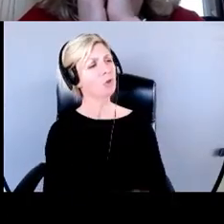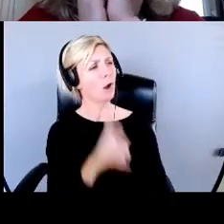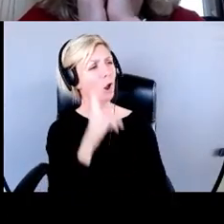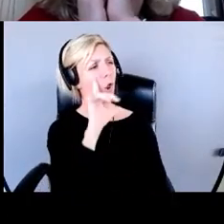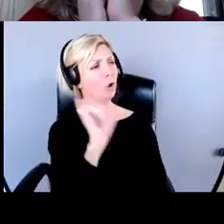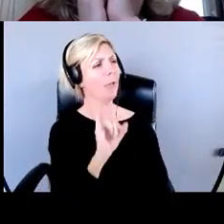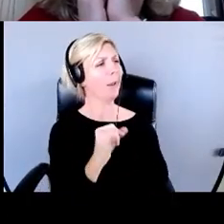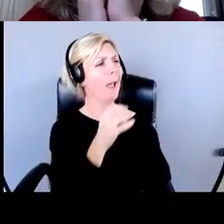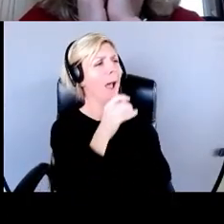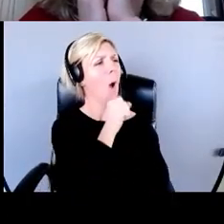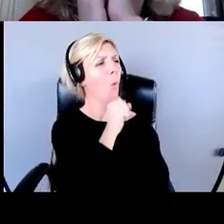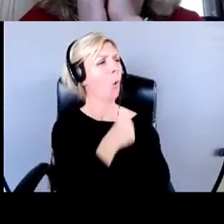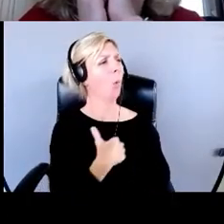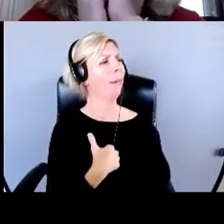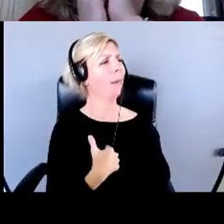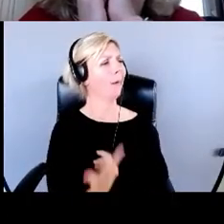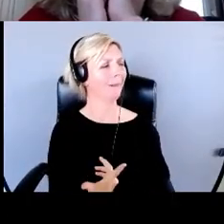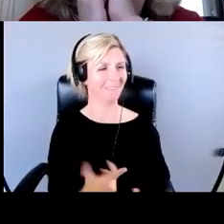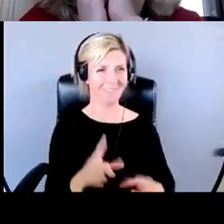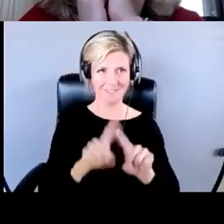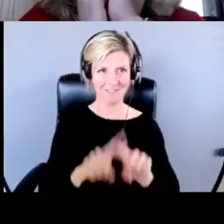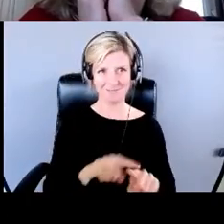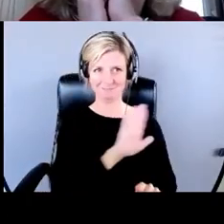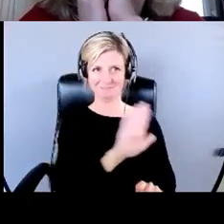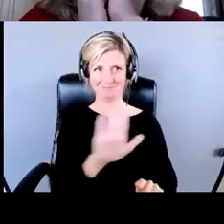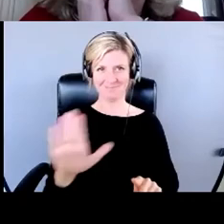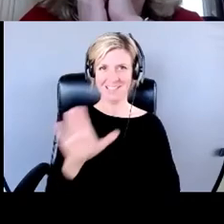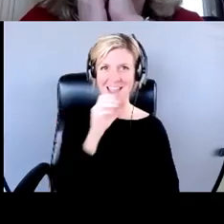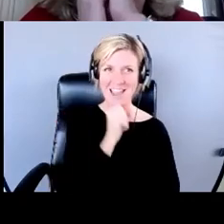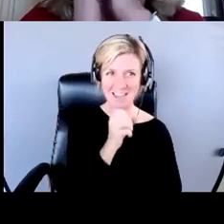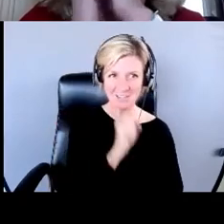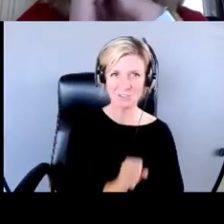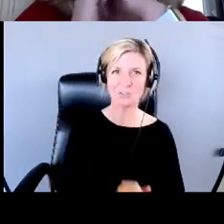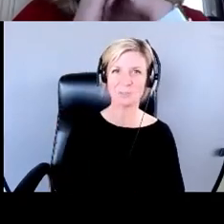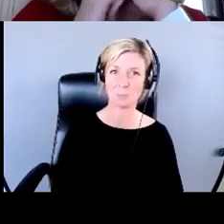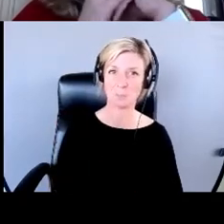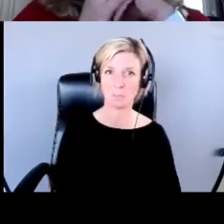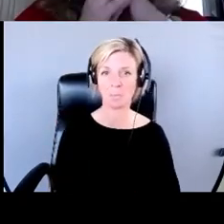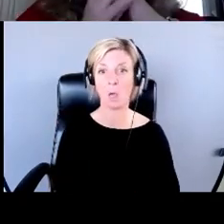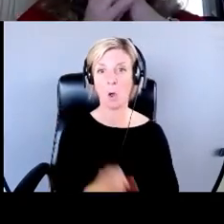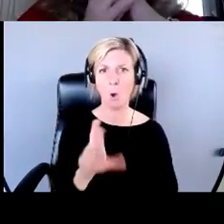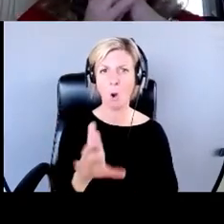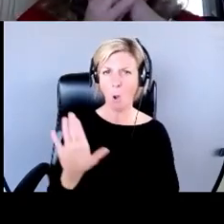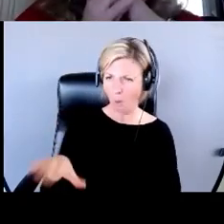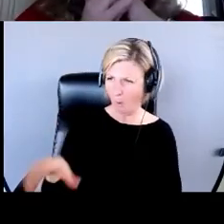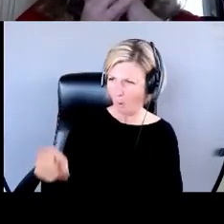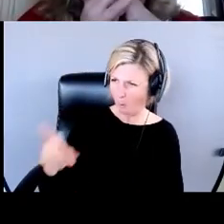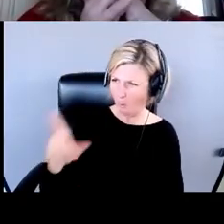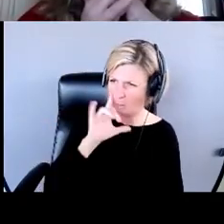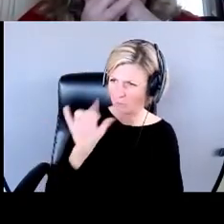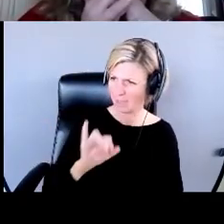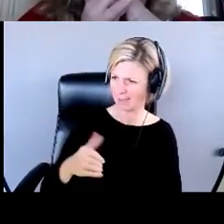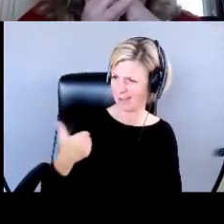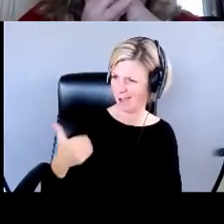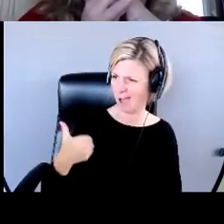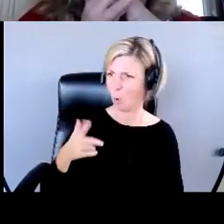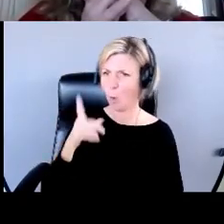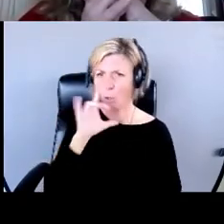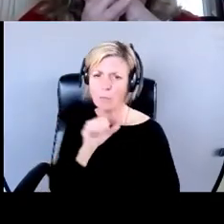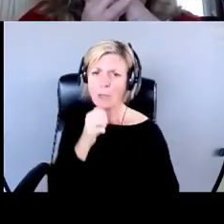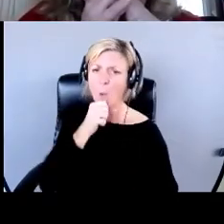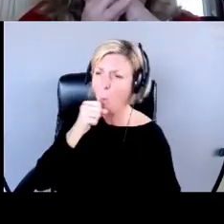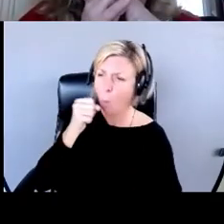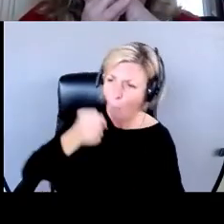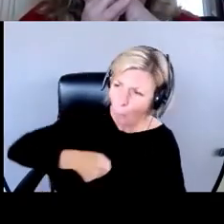come from. And, or you could pass for so much younger. Oh, gee whiz, you know, I've done this for 40 or